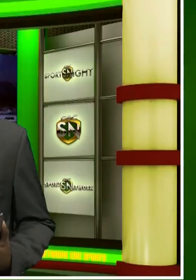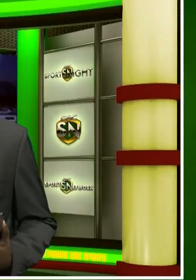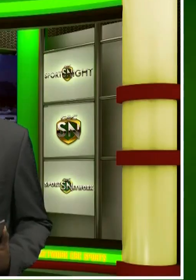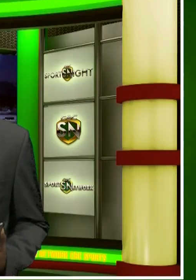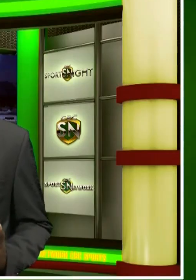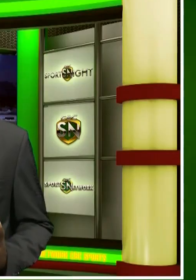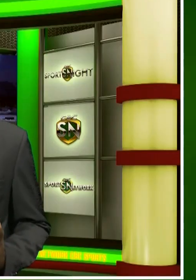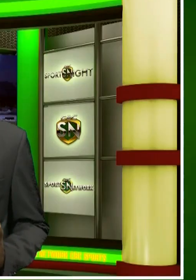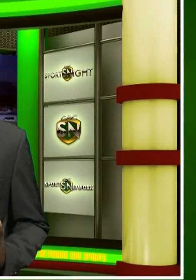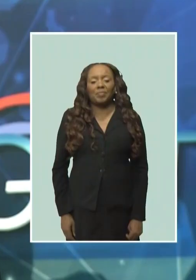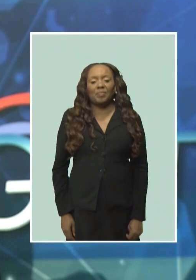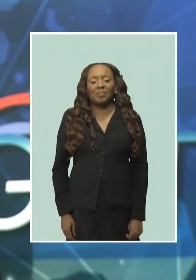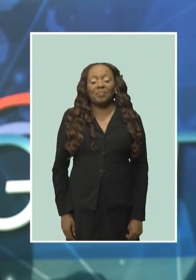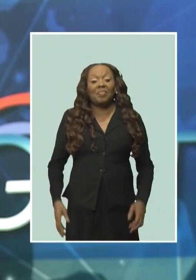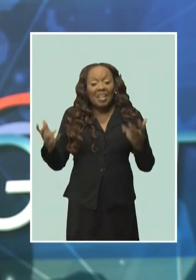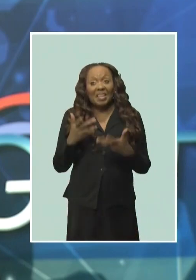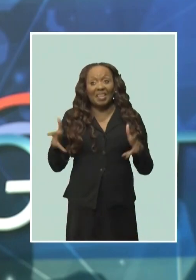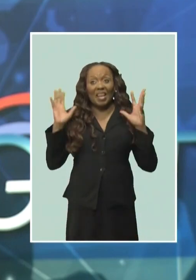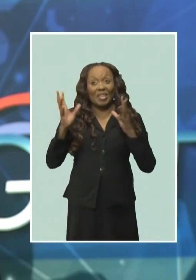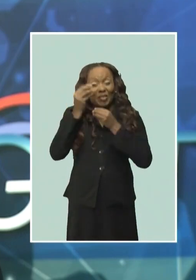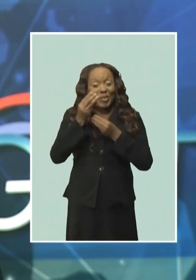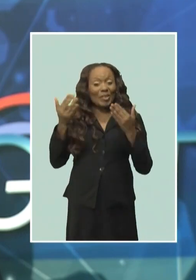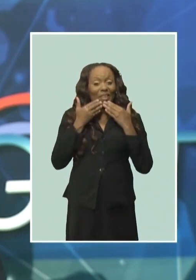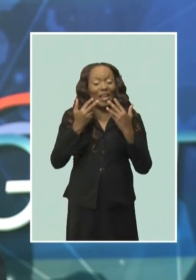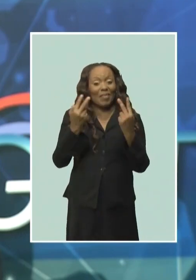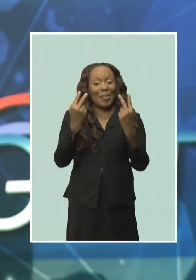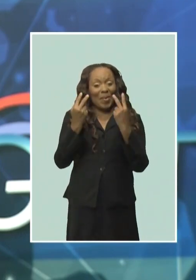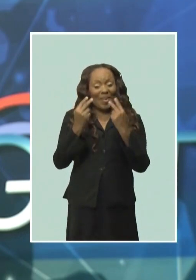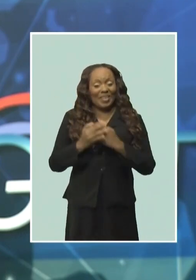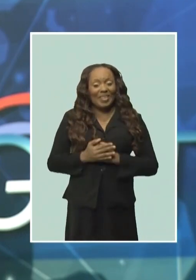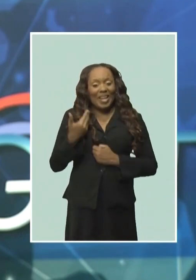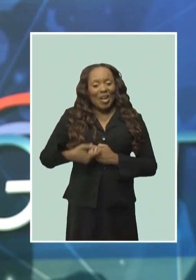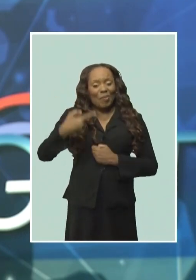to you. Thank you, Mark. Well, that's our time tonight. Thank you for spending it with